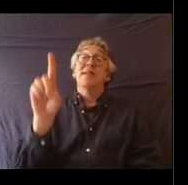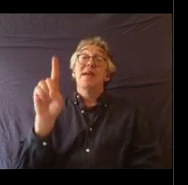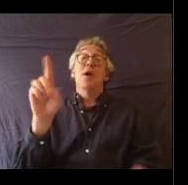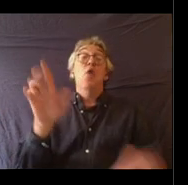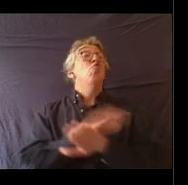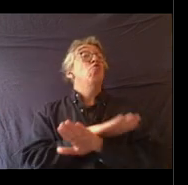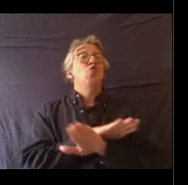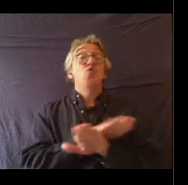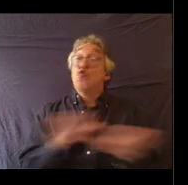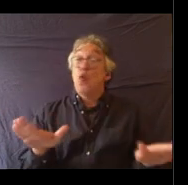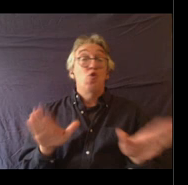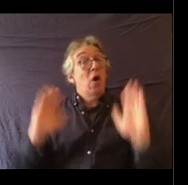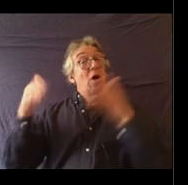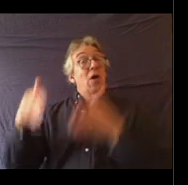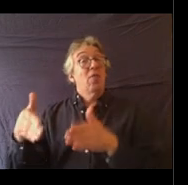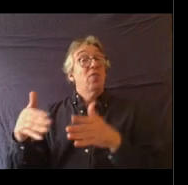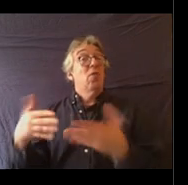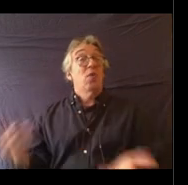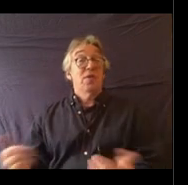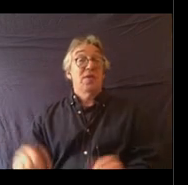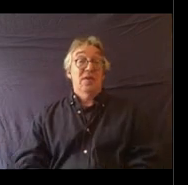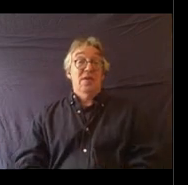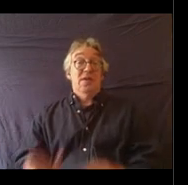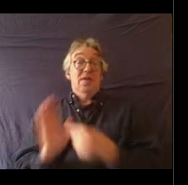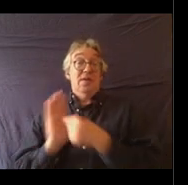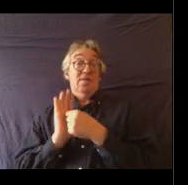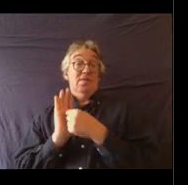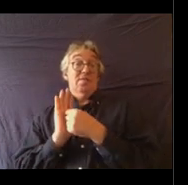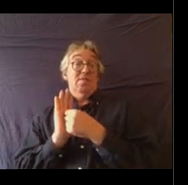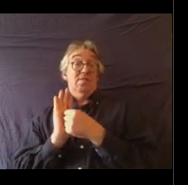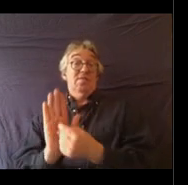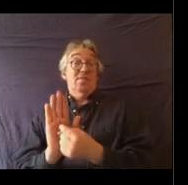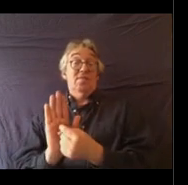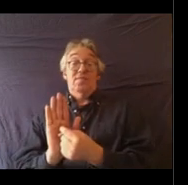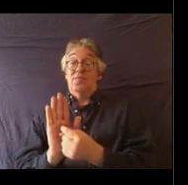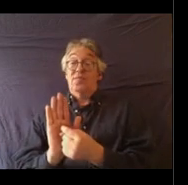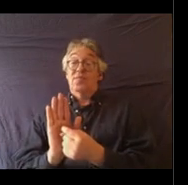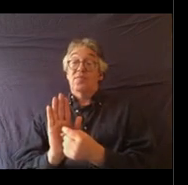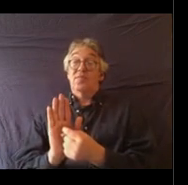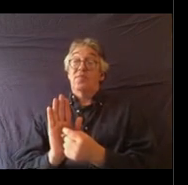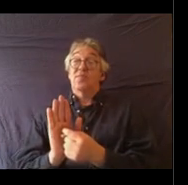Aspects such as the access, let's say the gateways